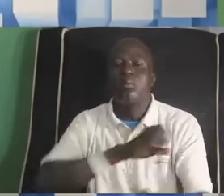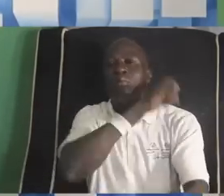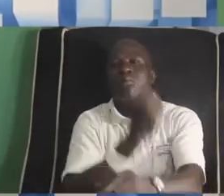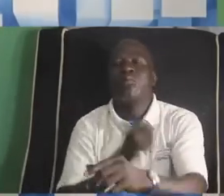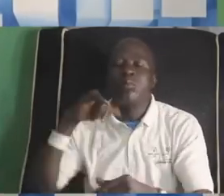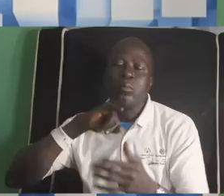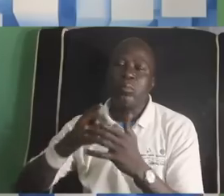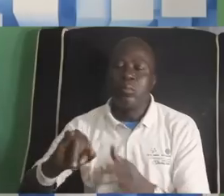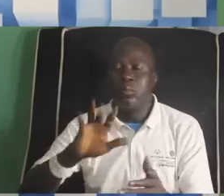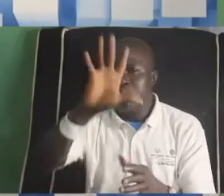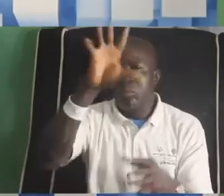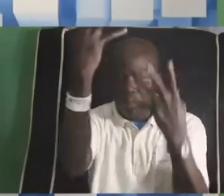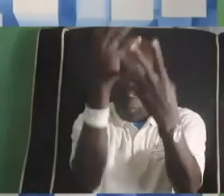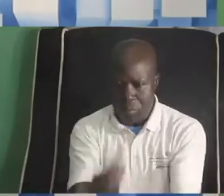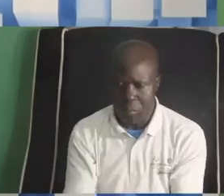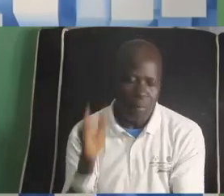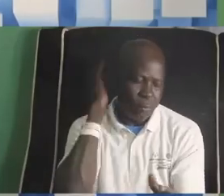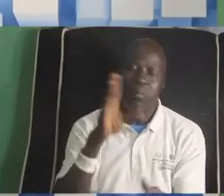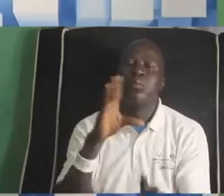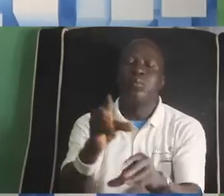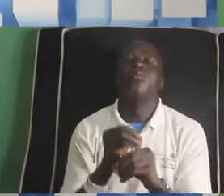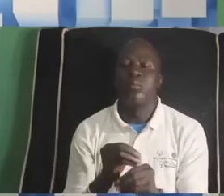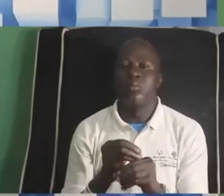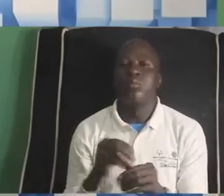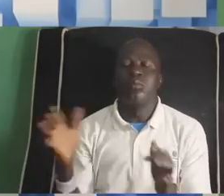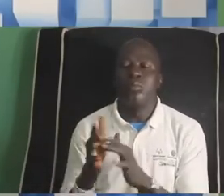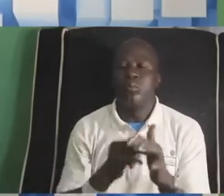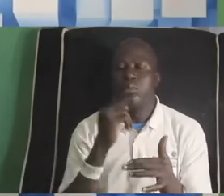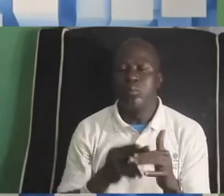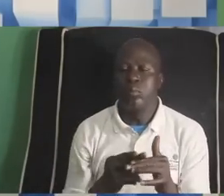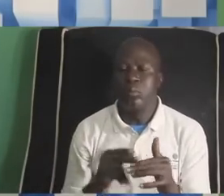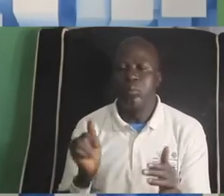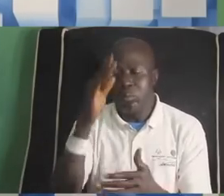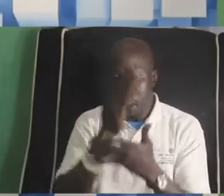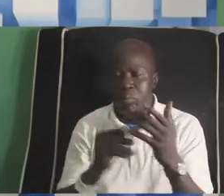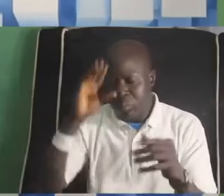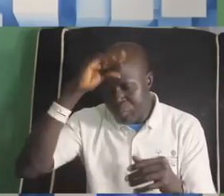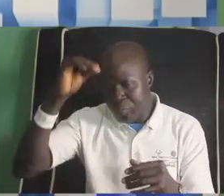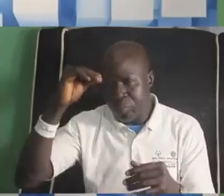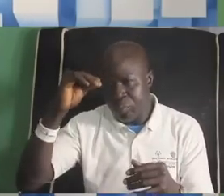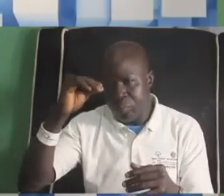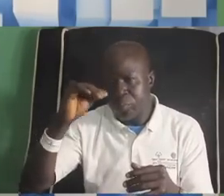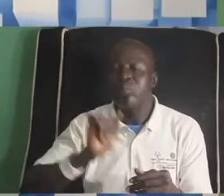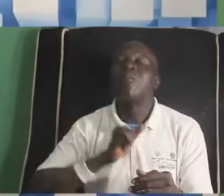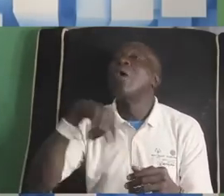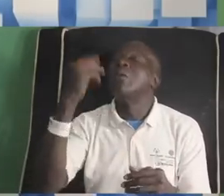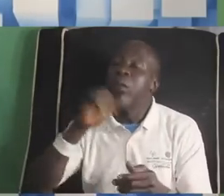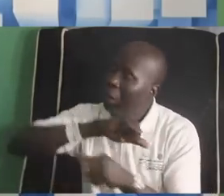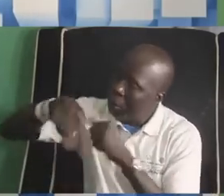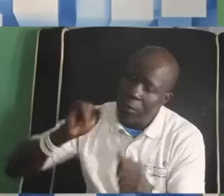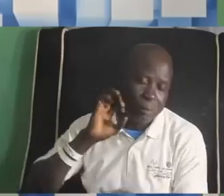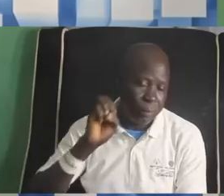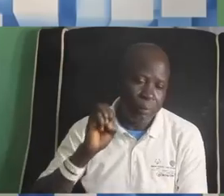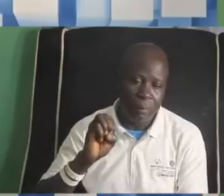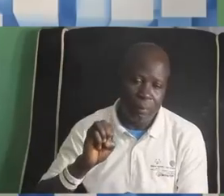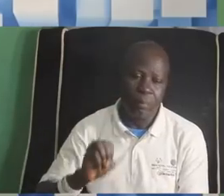Jesus, I authorize. Oh, no. Your case will be settled in Jesus. There was a man. I will talk about